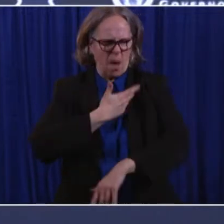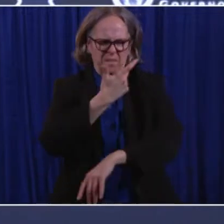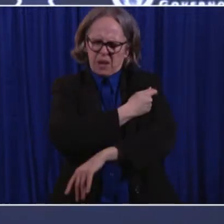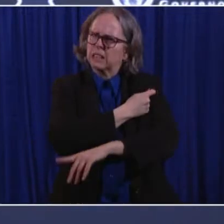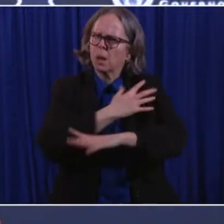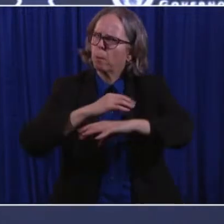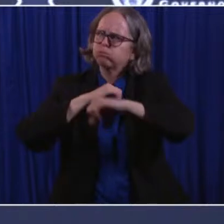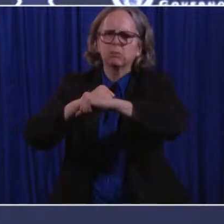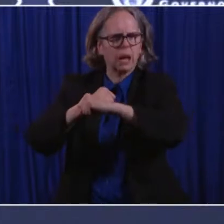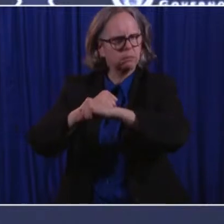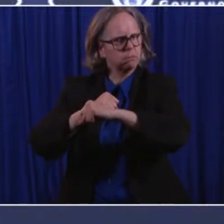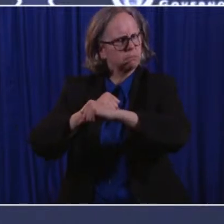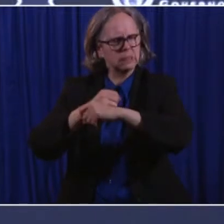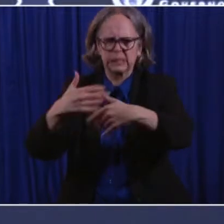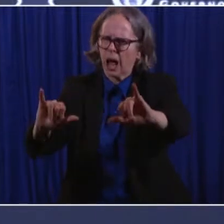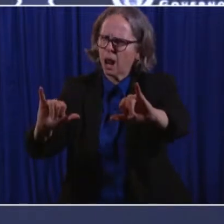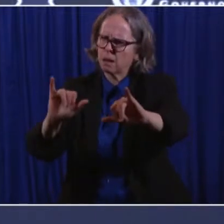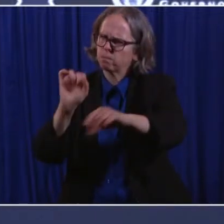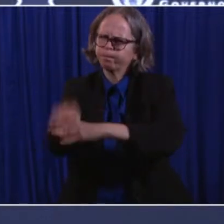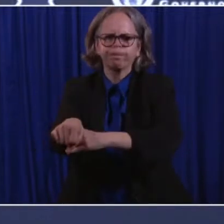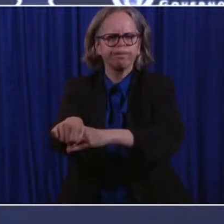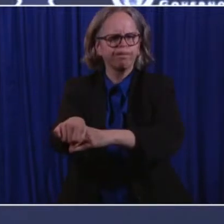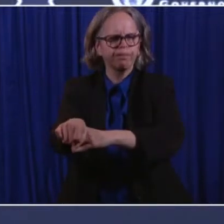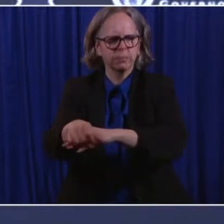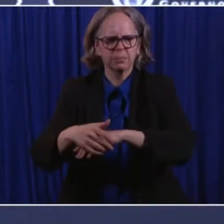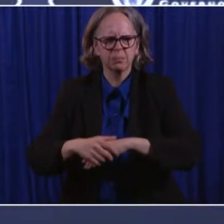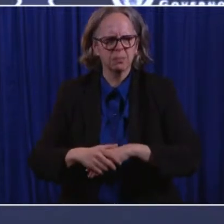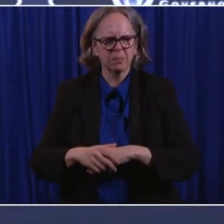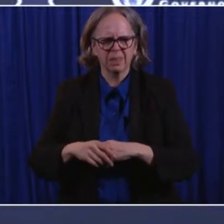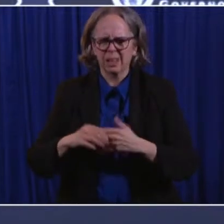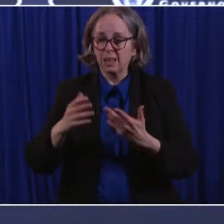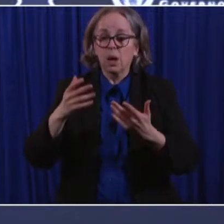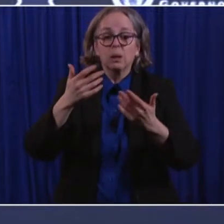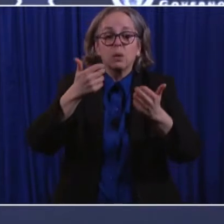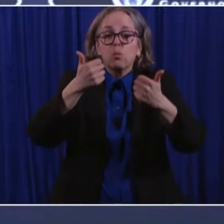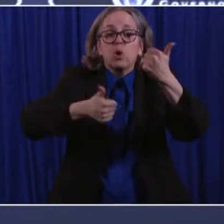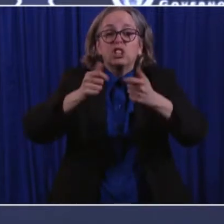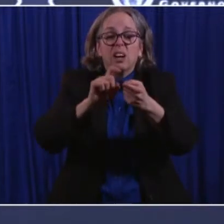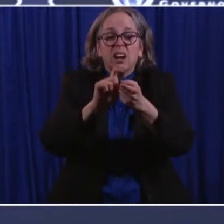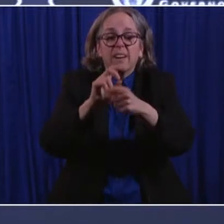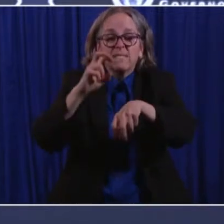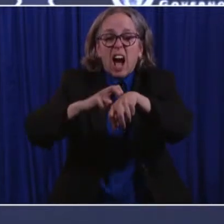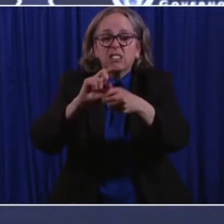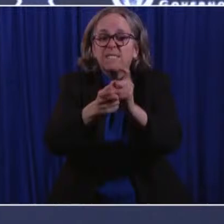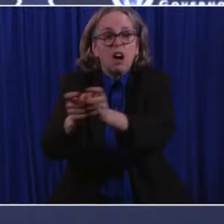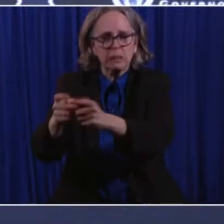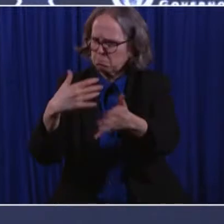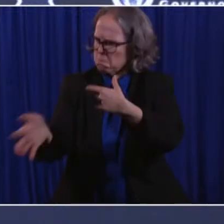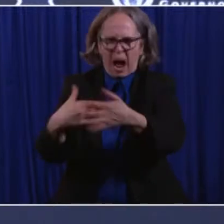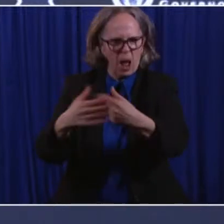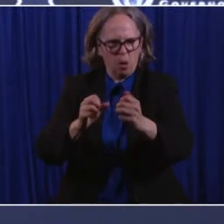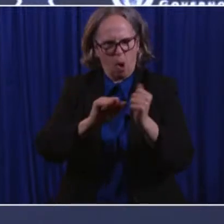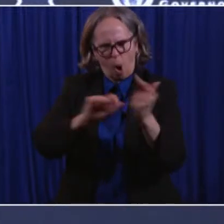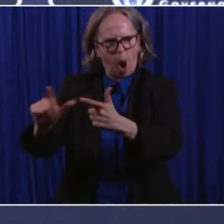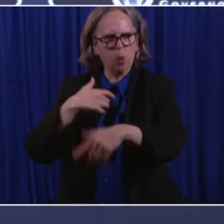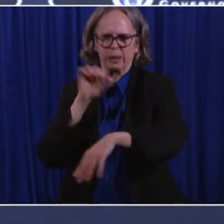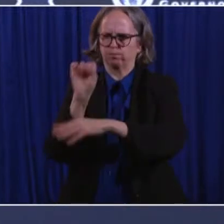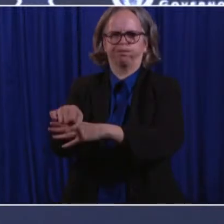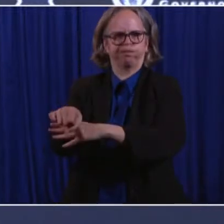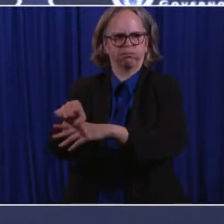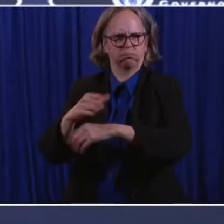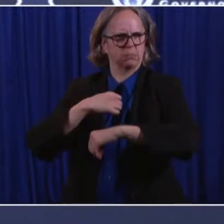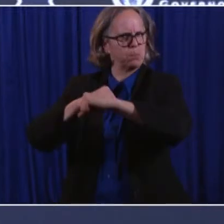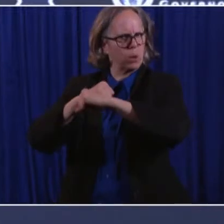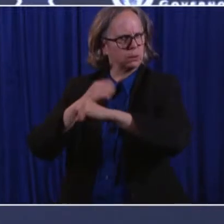with before. But also, the downside of